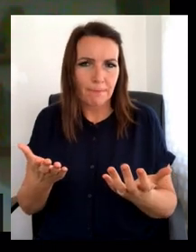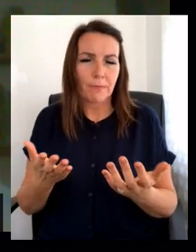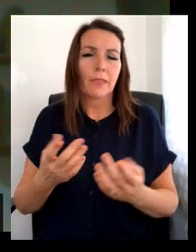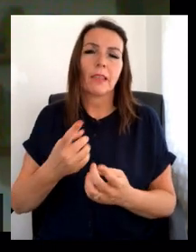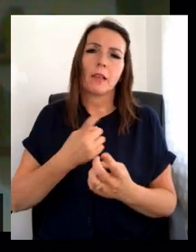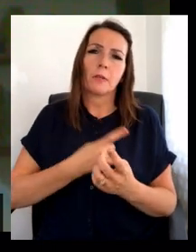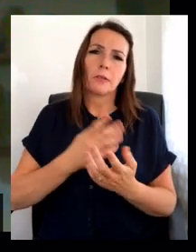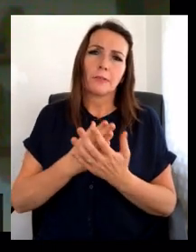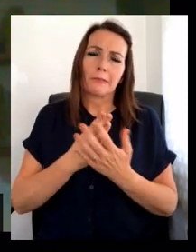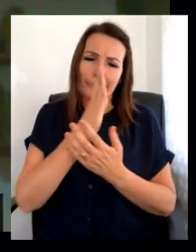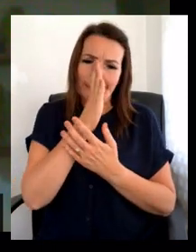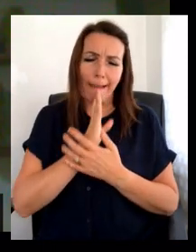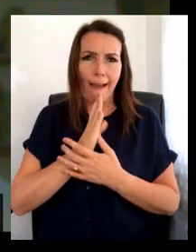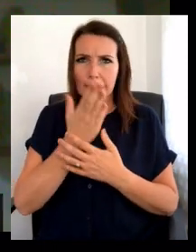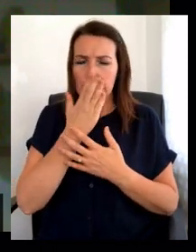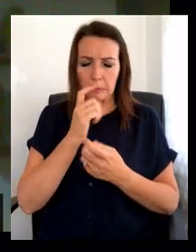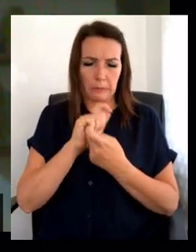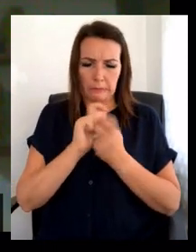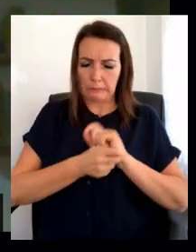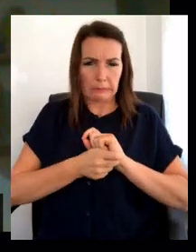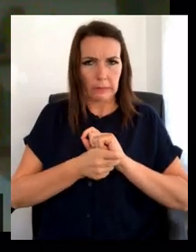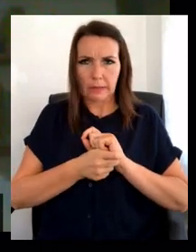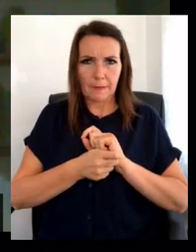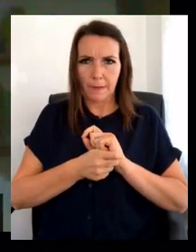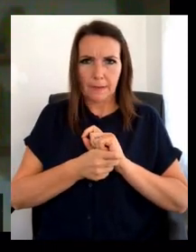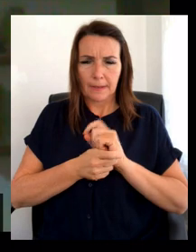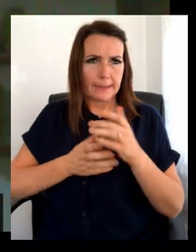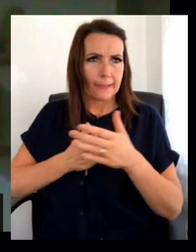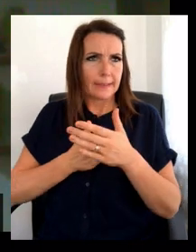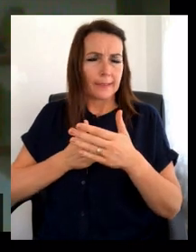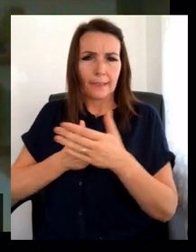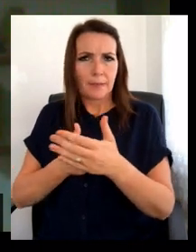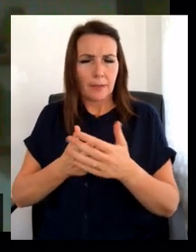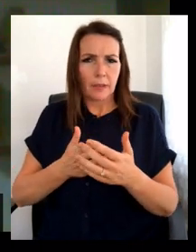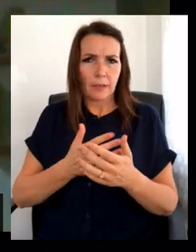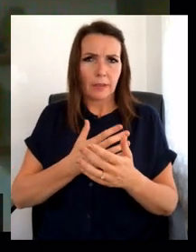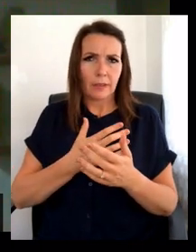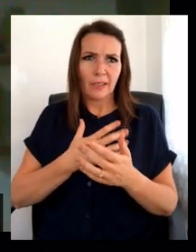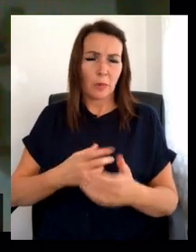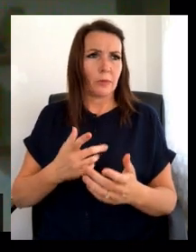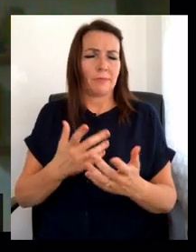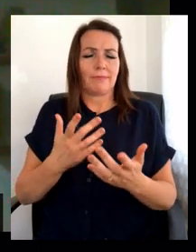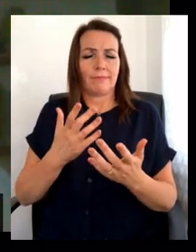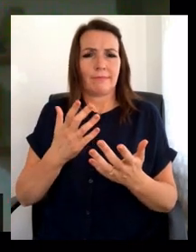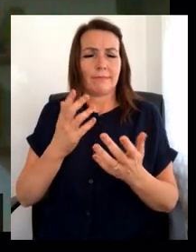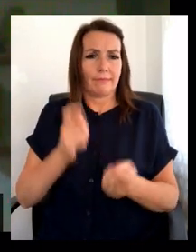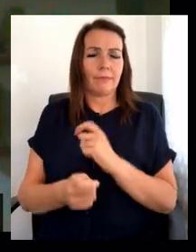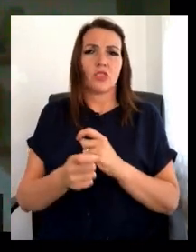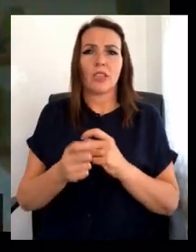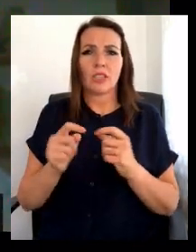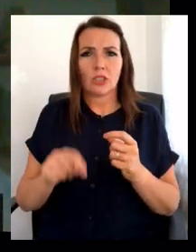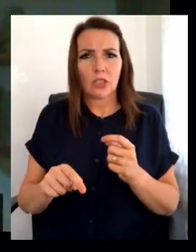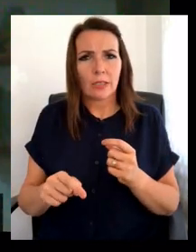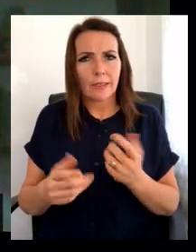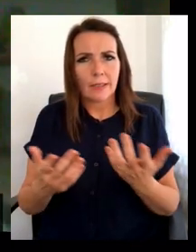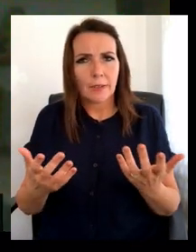about, and kind of very aware and desperate to just kind of pay attention to, is that I think over the kind of